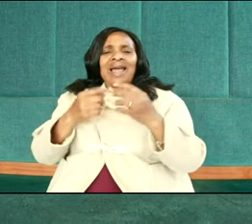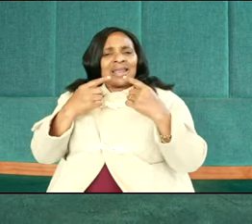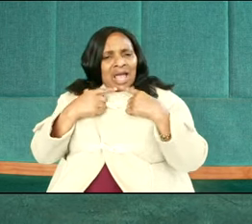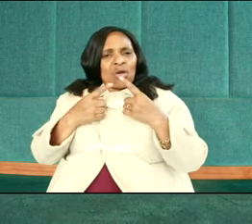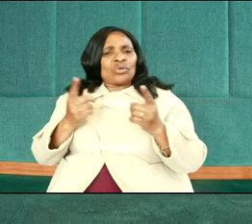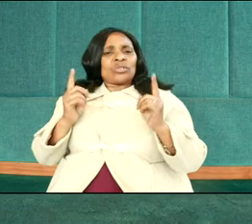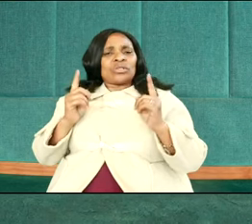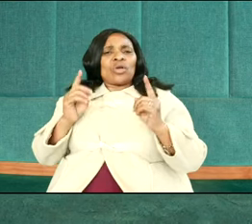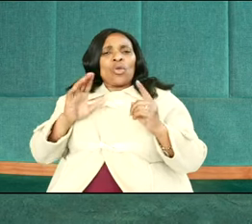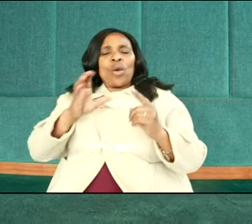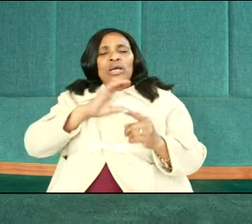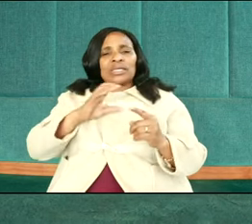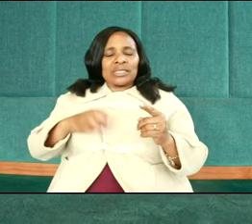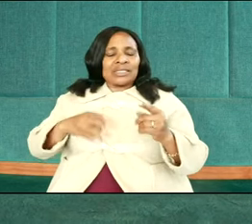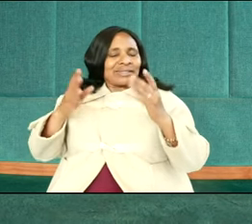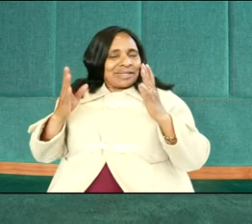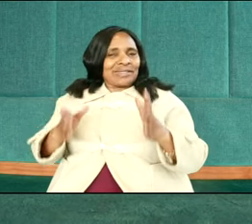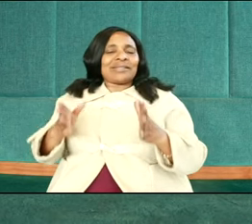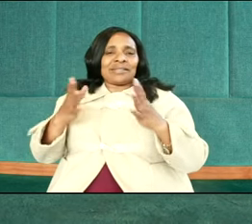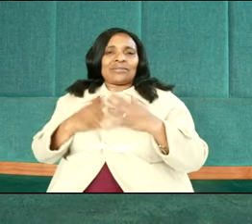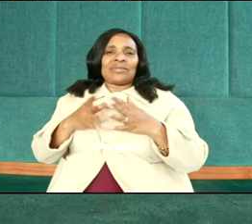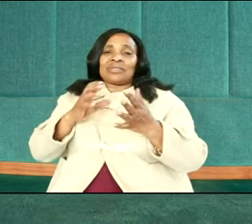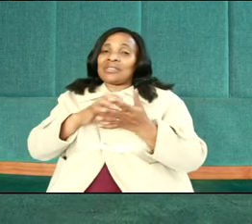renounce your Christianity.